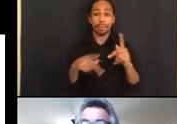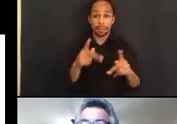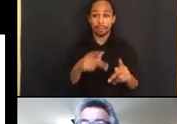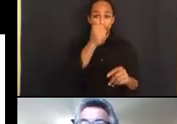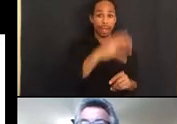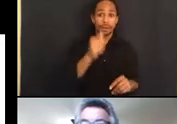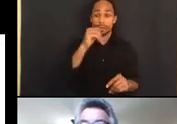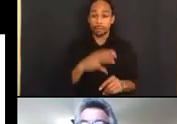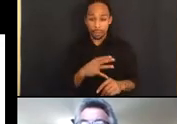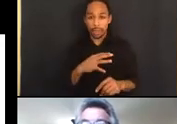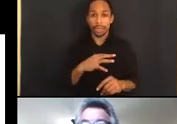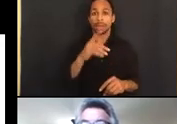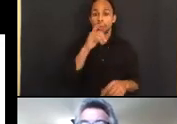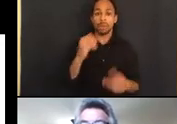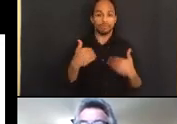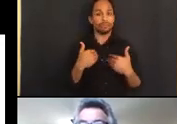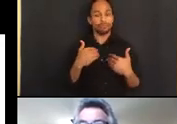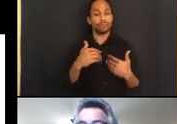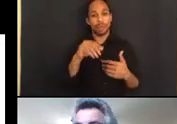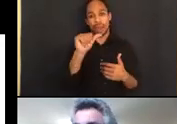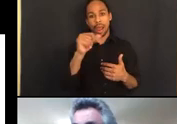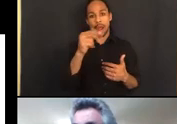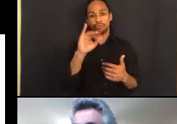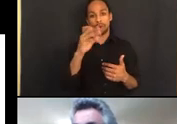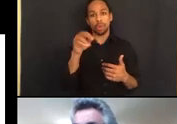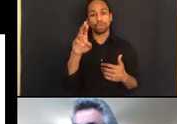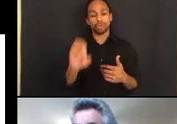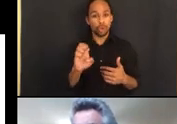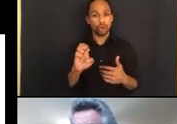their situation has deteriorated as a result of